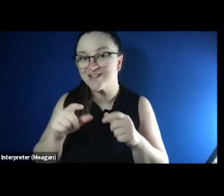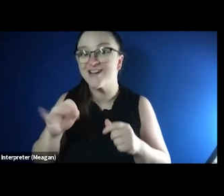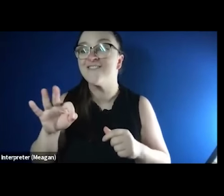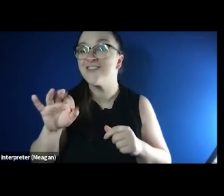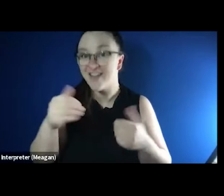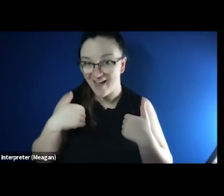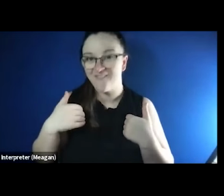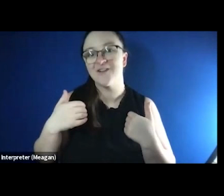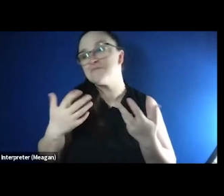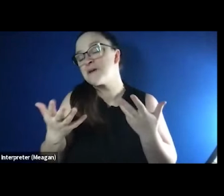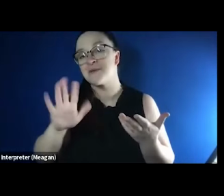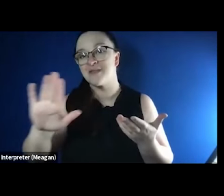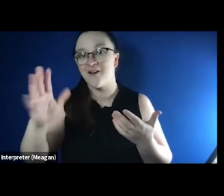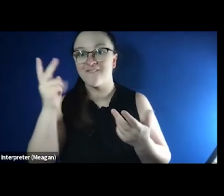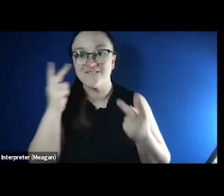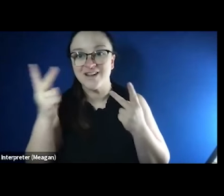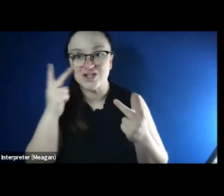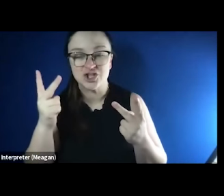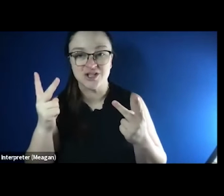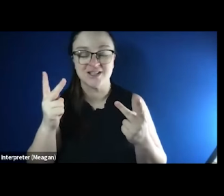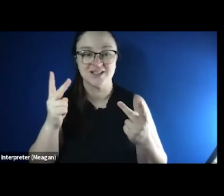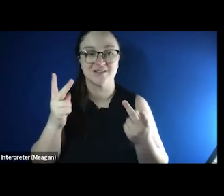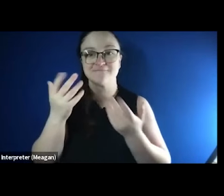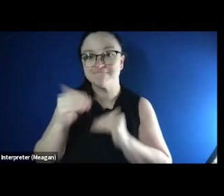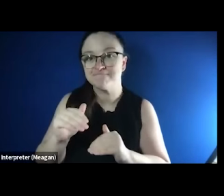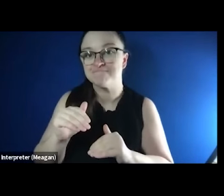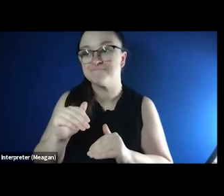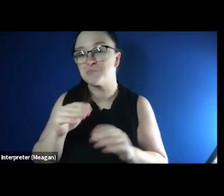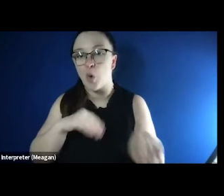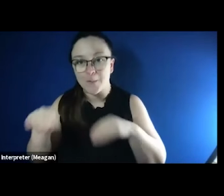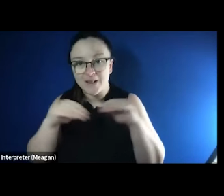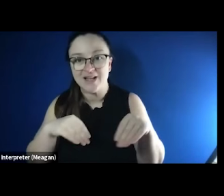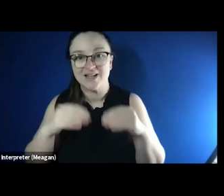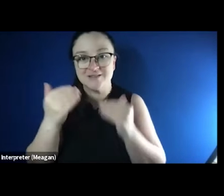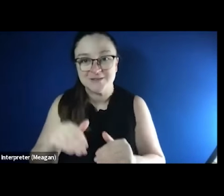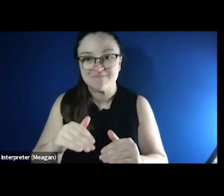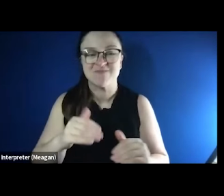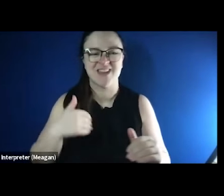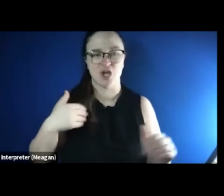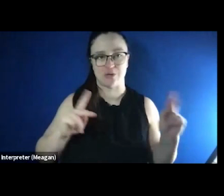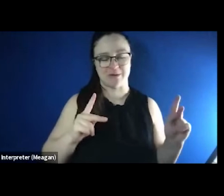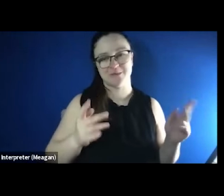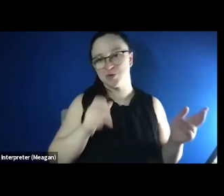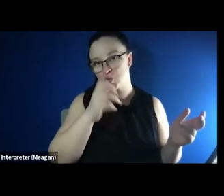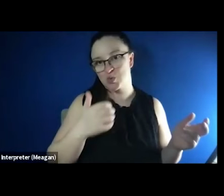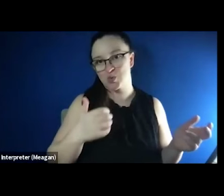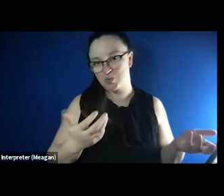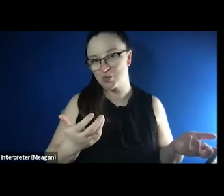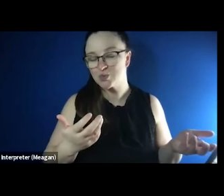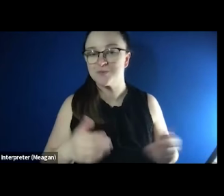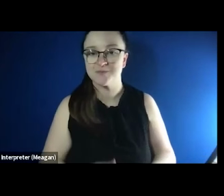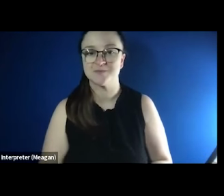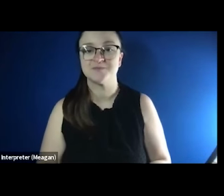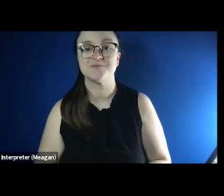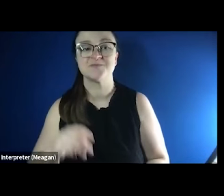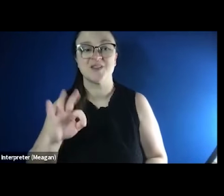impaired or their mobility is impaired. They are unable to navigate public transportation in the ways that their younger counterparts might. Likewise, if they require